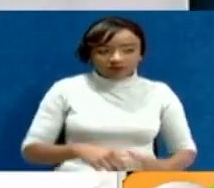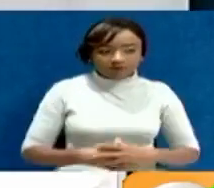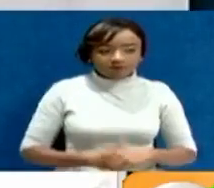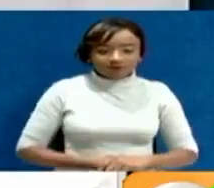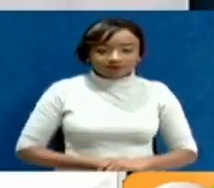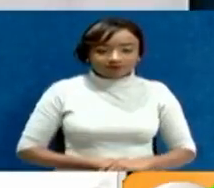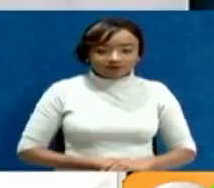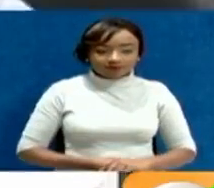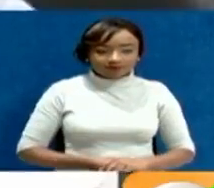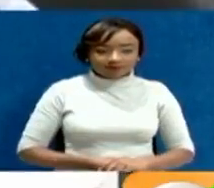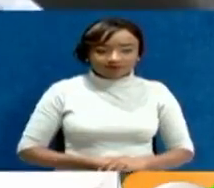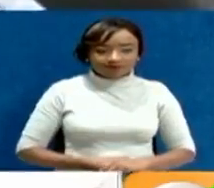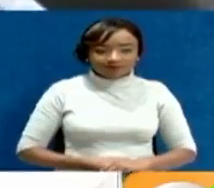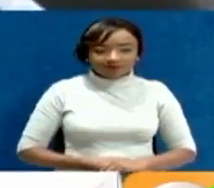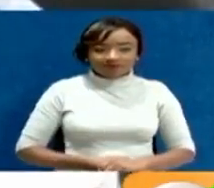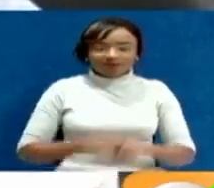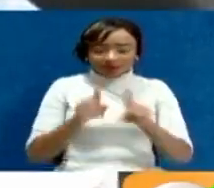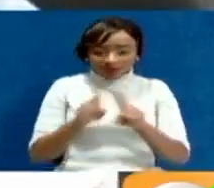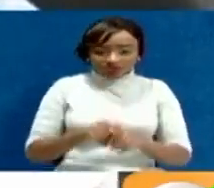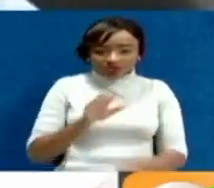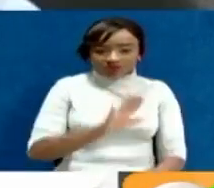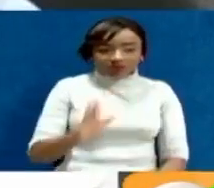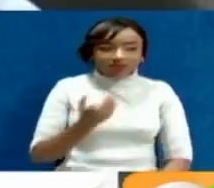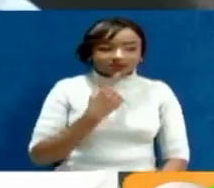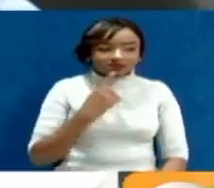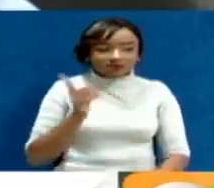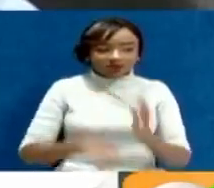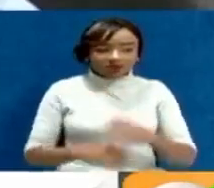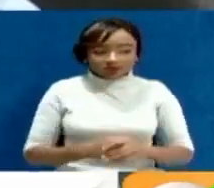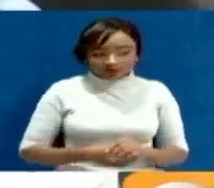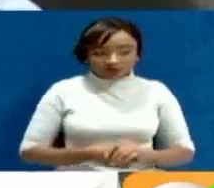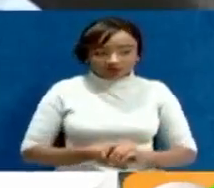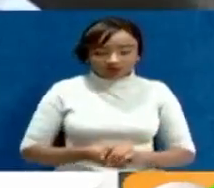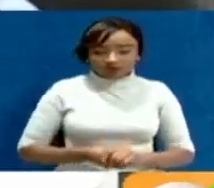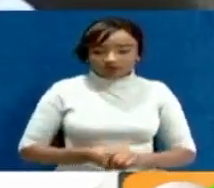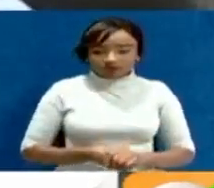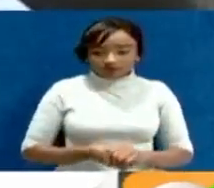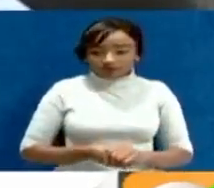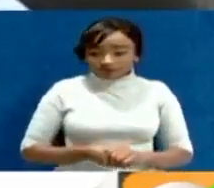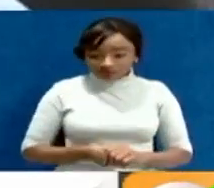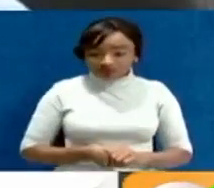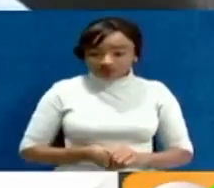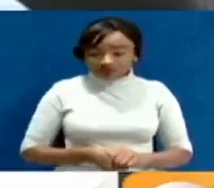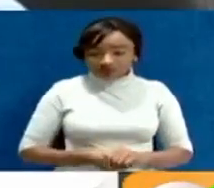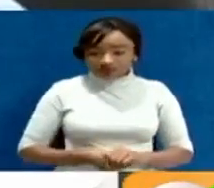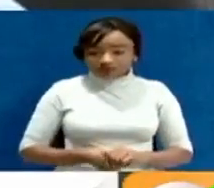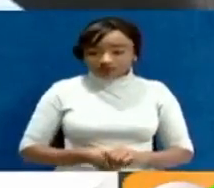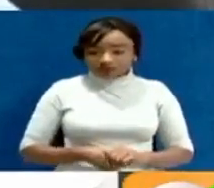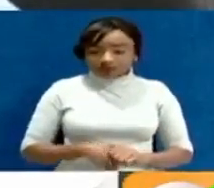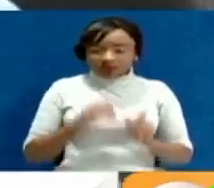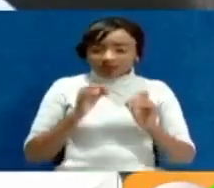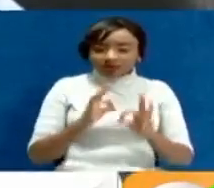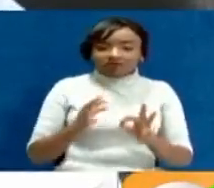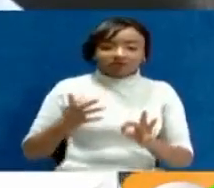sugar mills. We are saying that after the settlement is when we withdraw the case. But when we come to the stage of